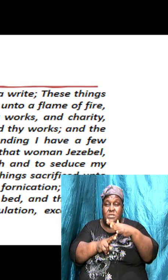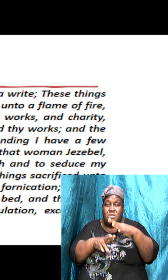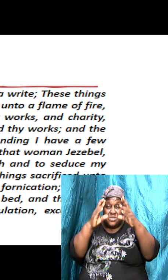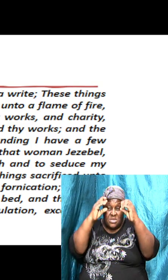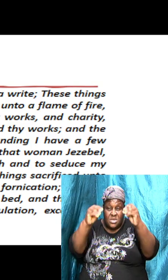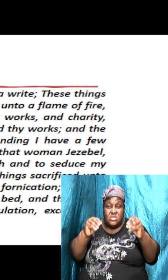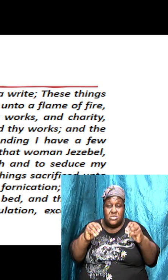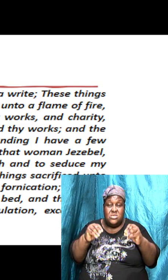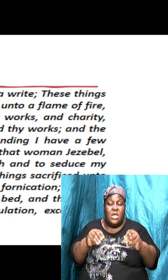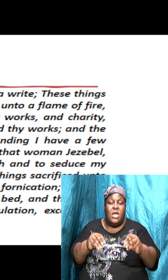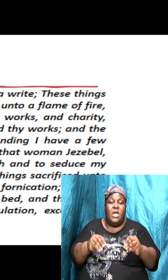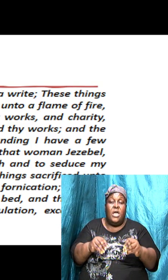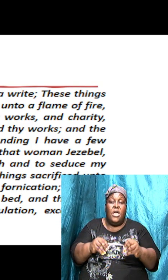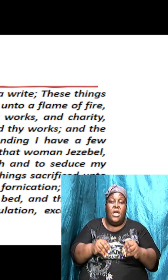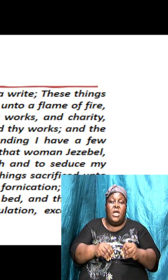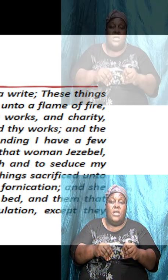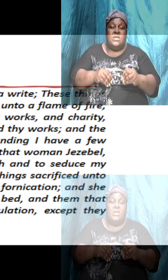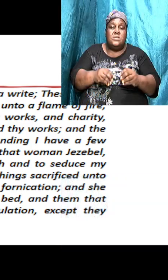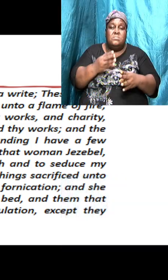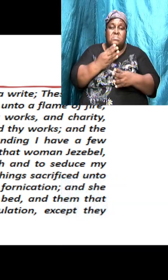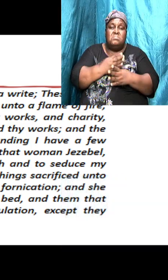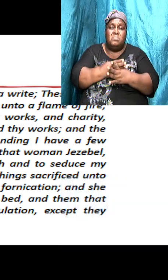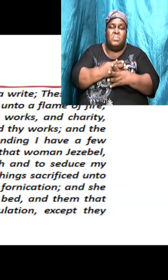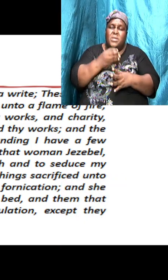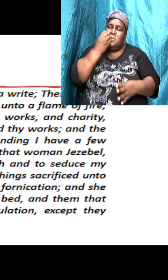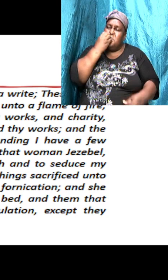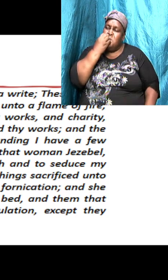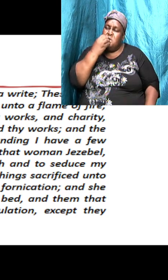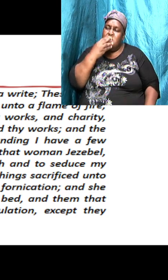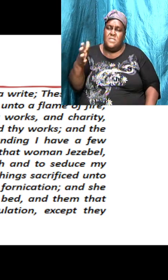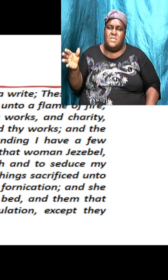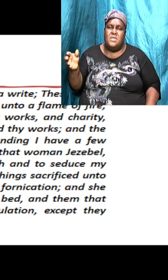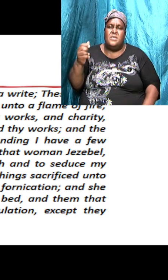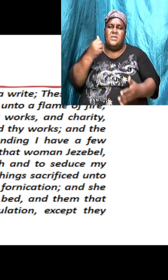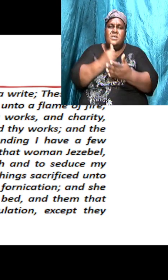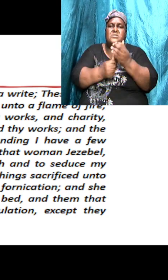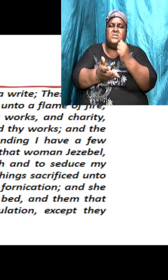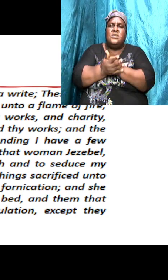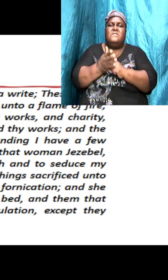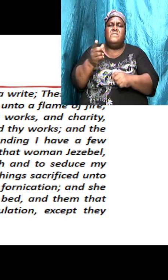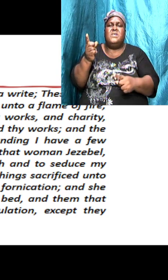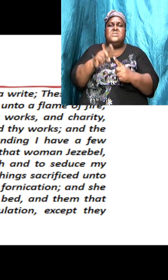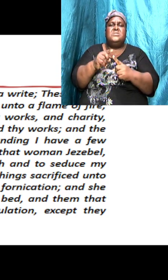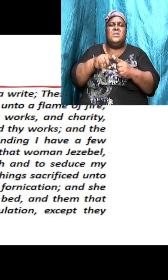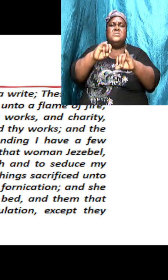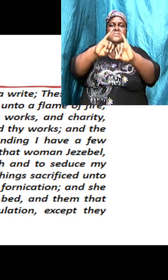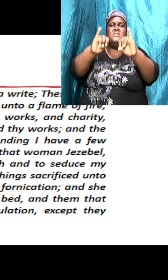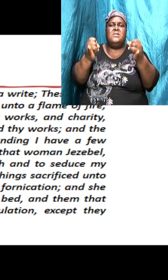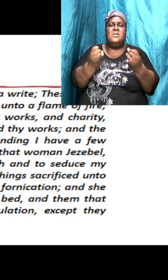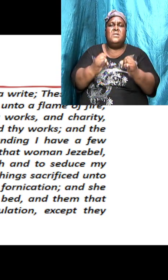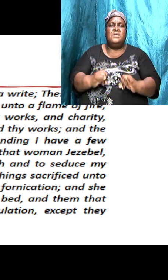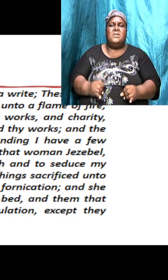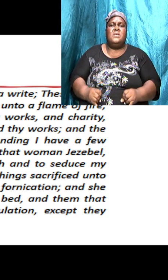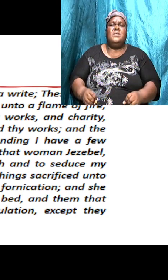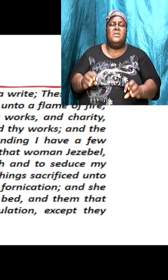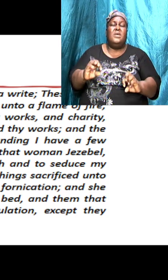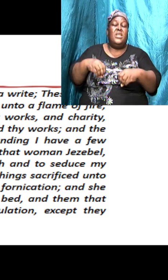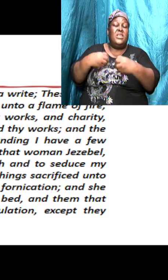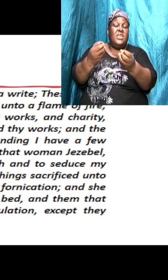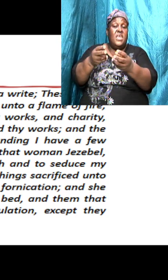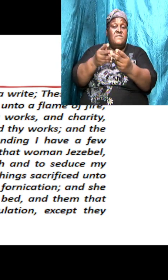fornication, and to eat things sacrificed unto idols. And I gave her space